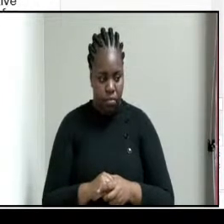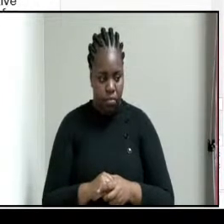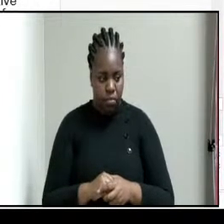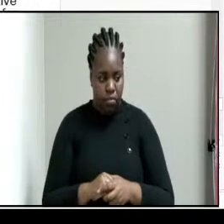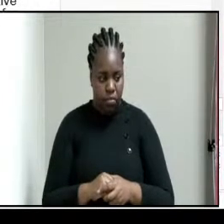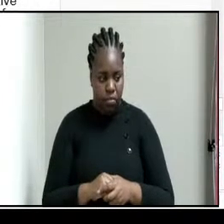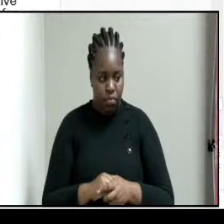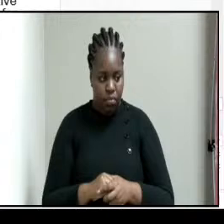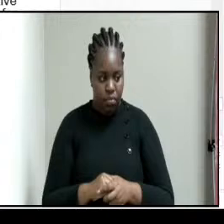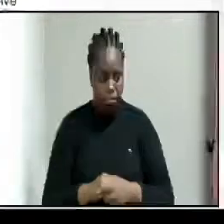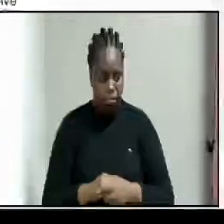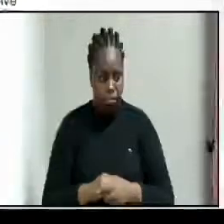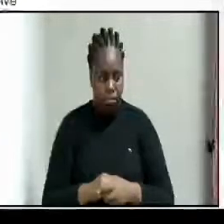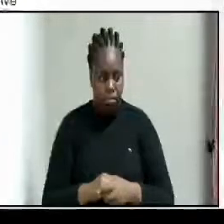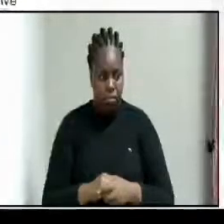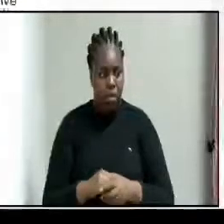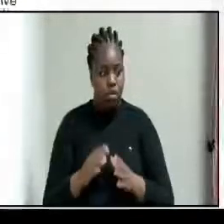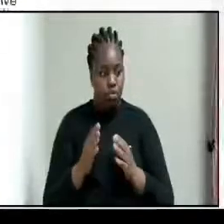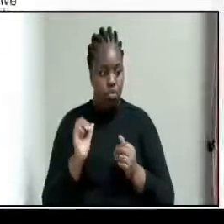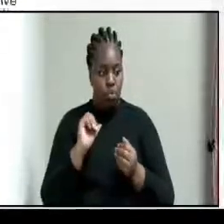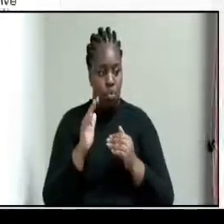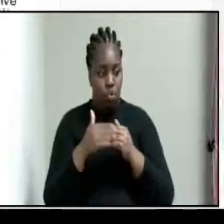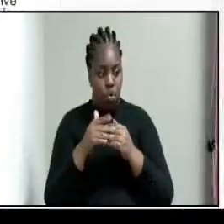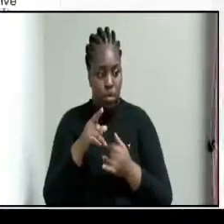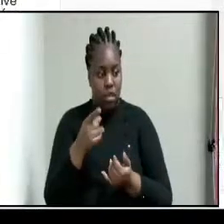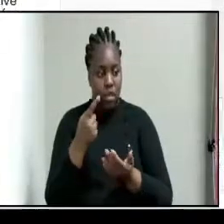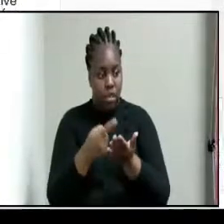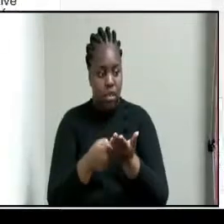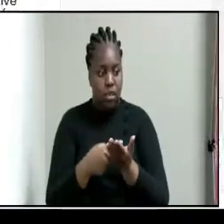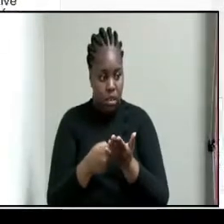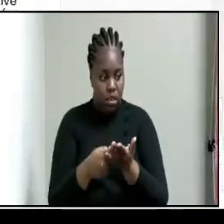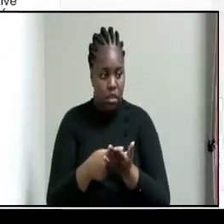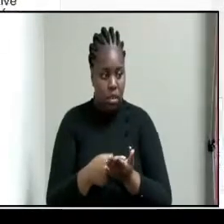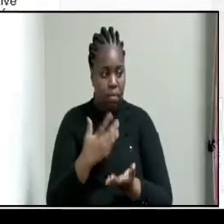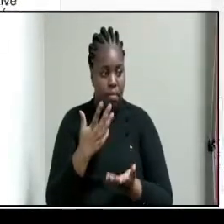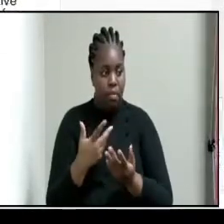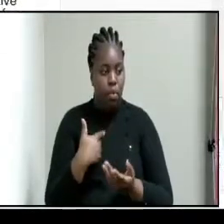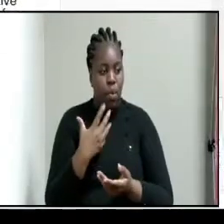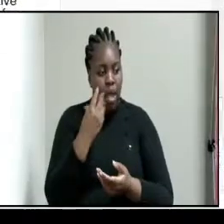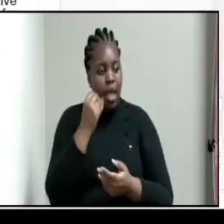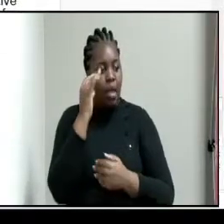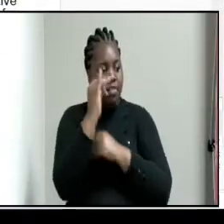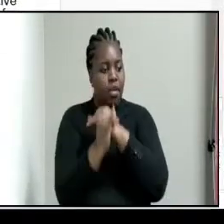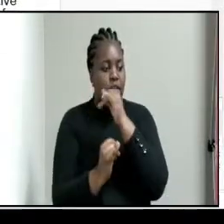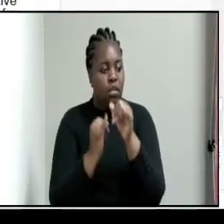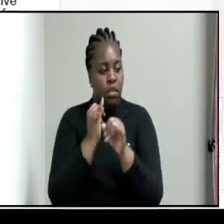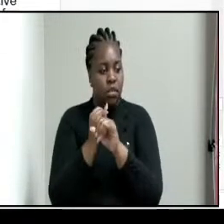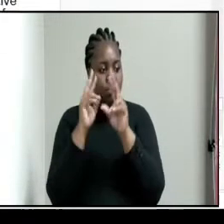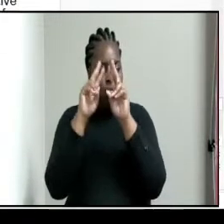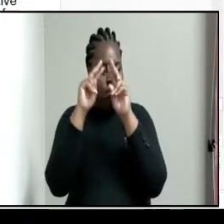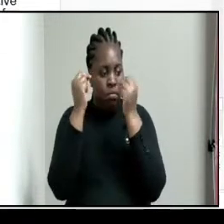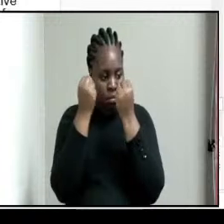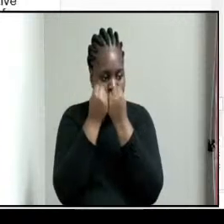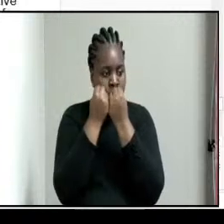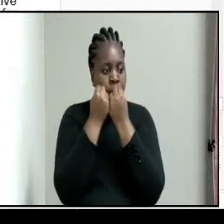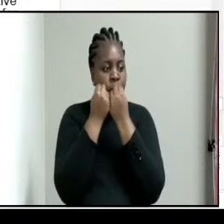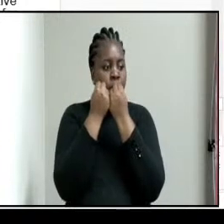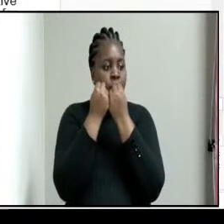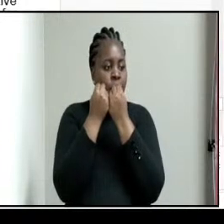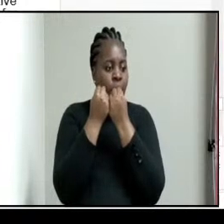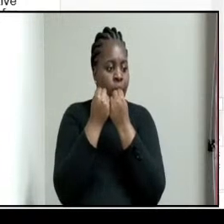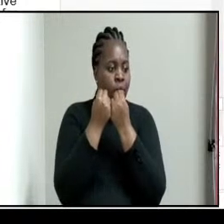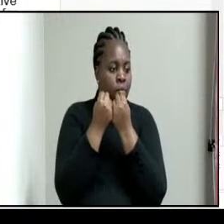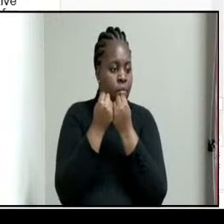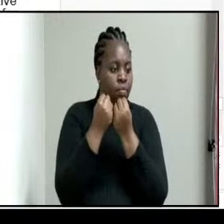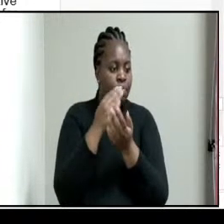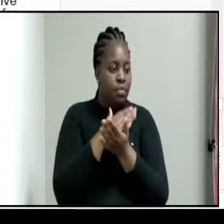maybe to close this discussion is that we've got all the international, national, and perhaps even at the